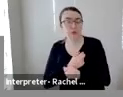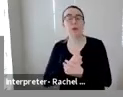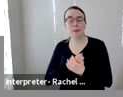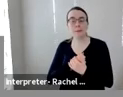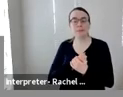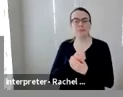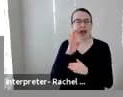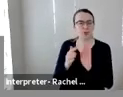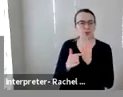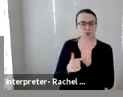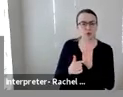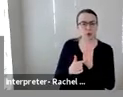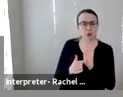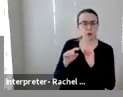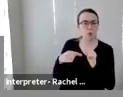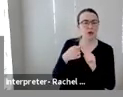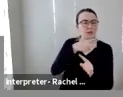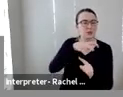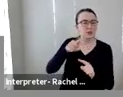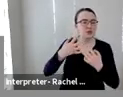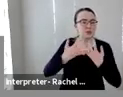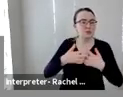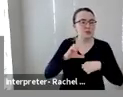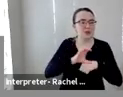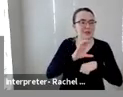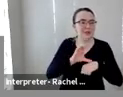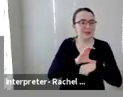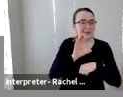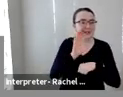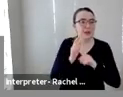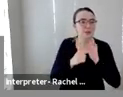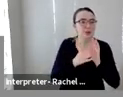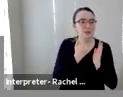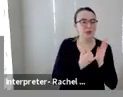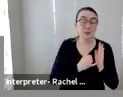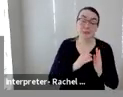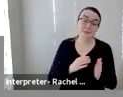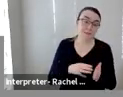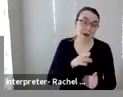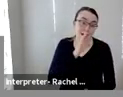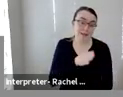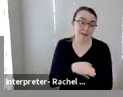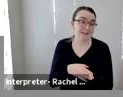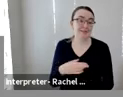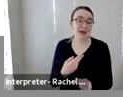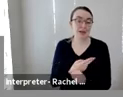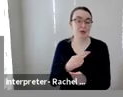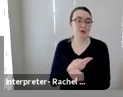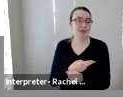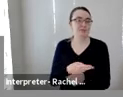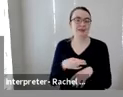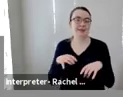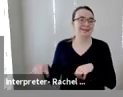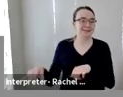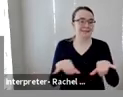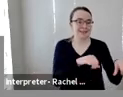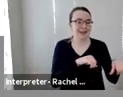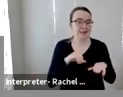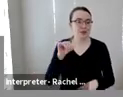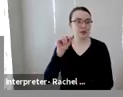I'll show you when I switch machines and I do some drawing, but I literally use the standard tools. And that's just a white